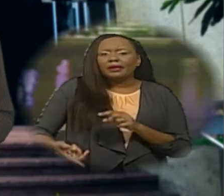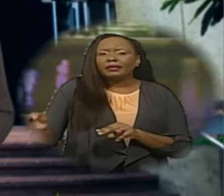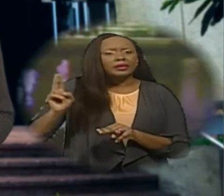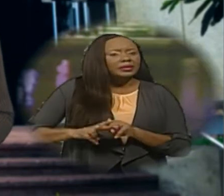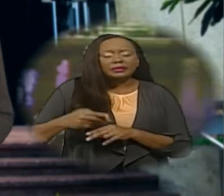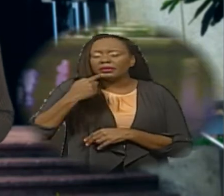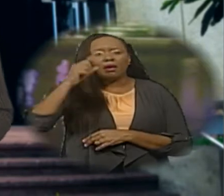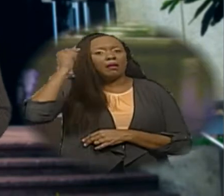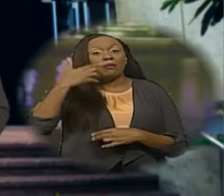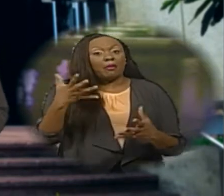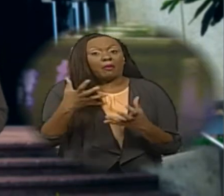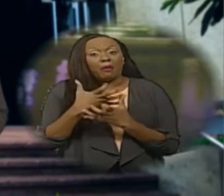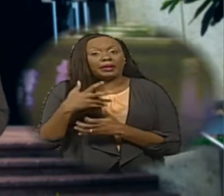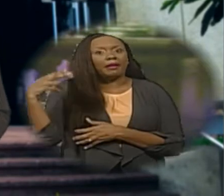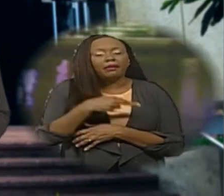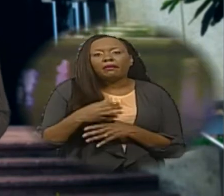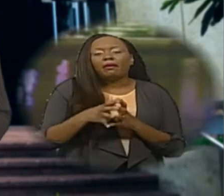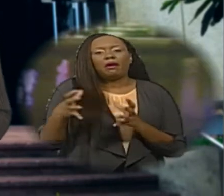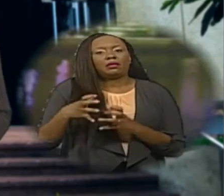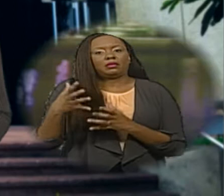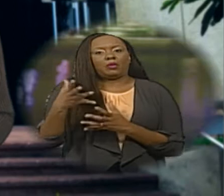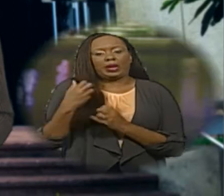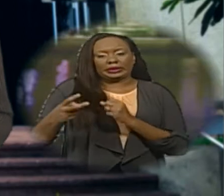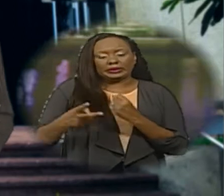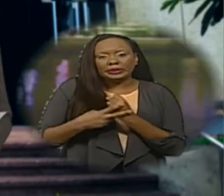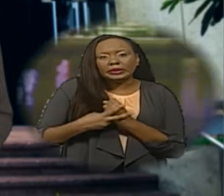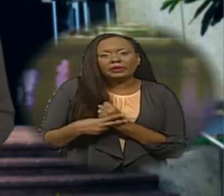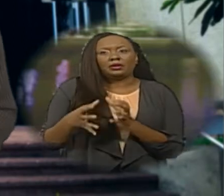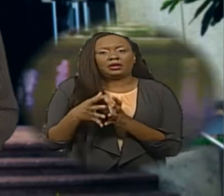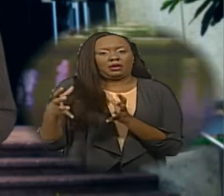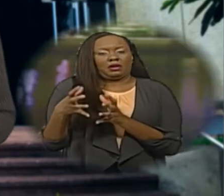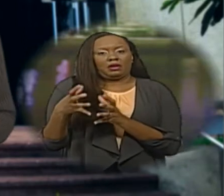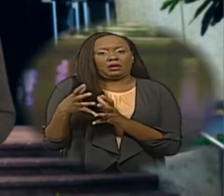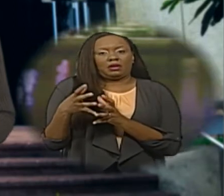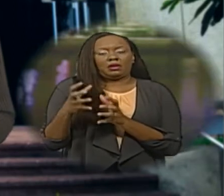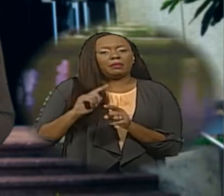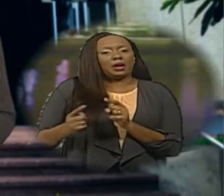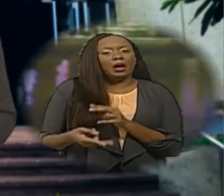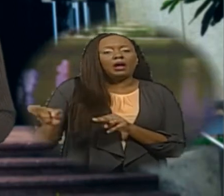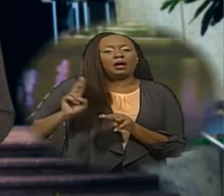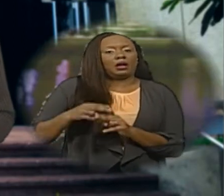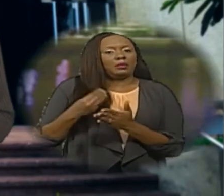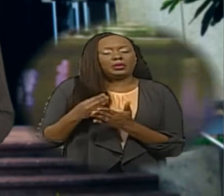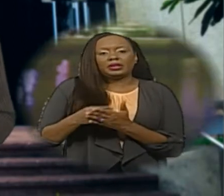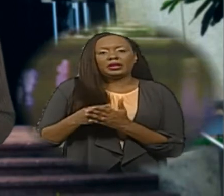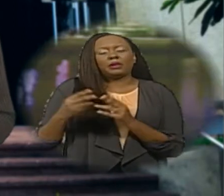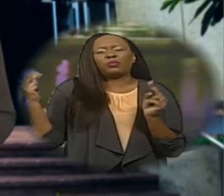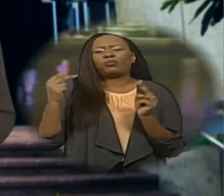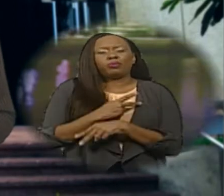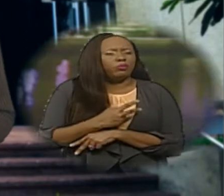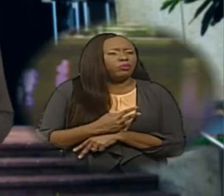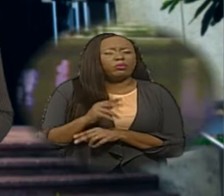cut expenditure and not add to it, and where an arrears situation already exists, a wage increase could potentially make that situation